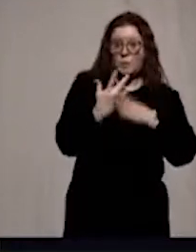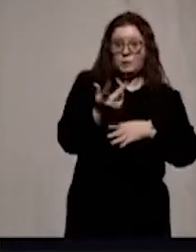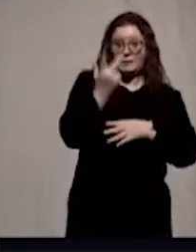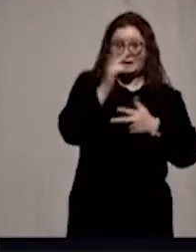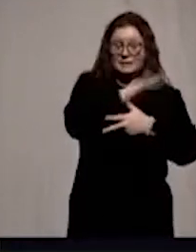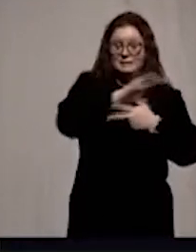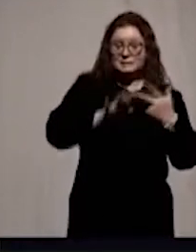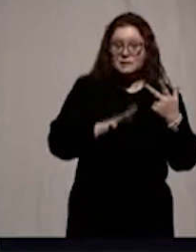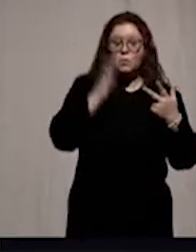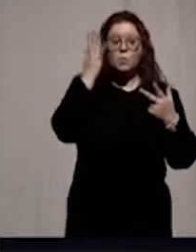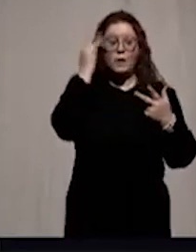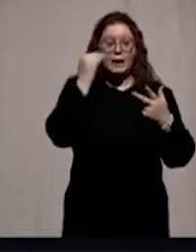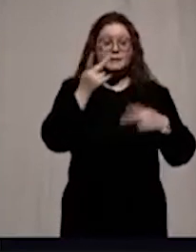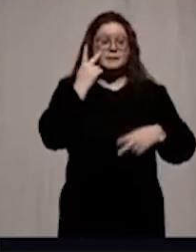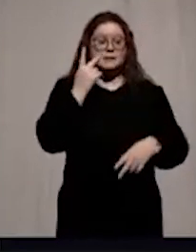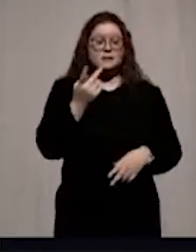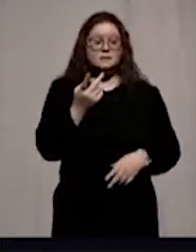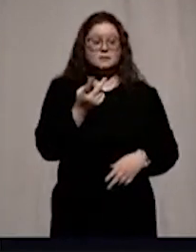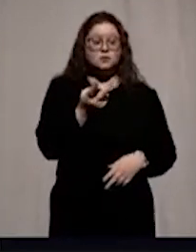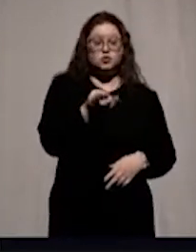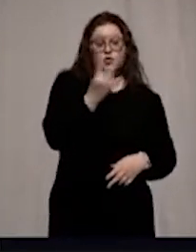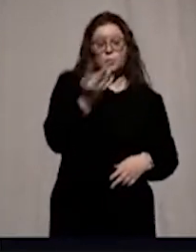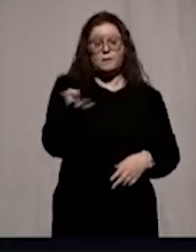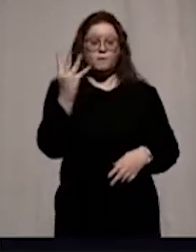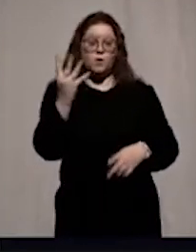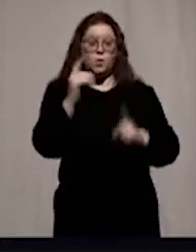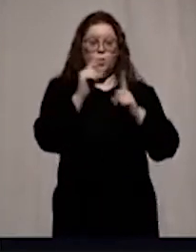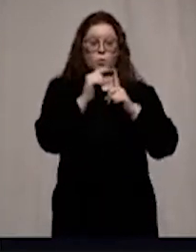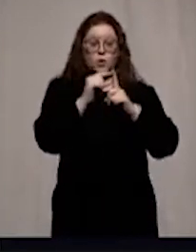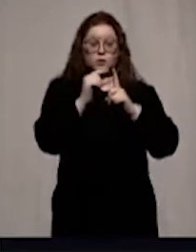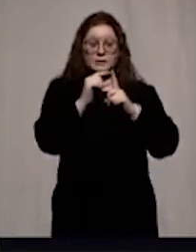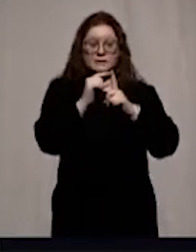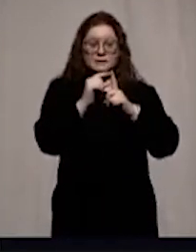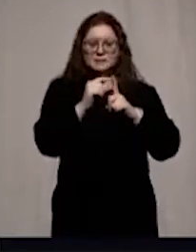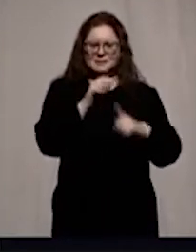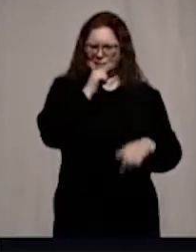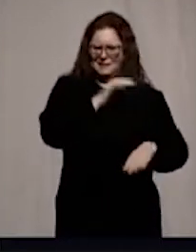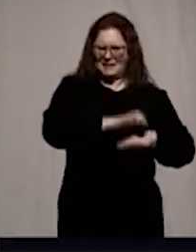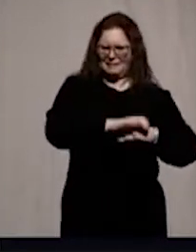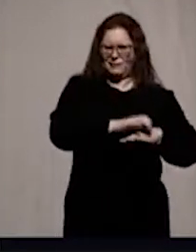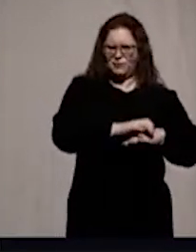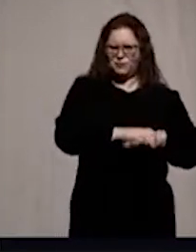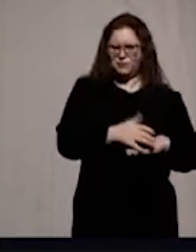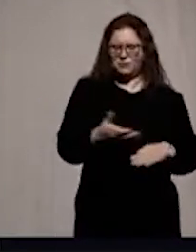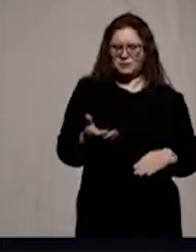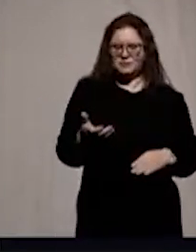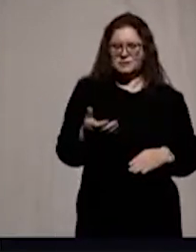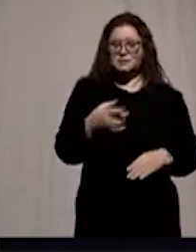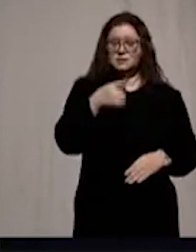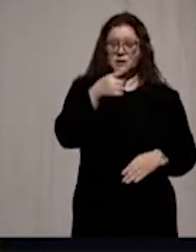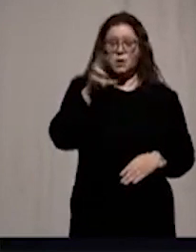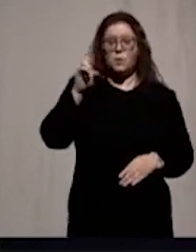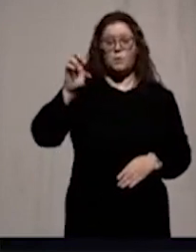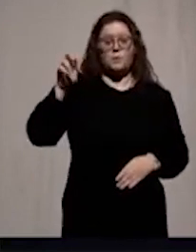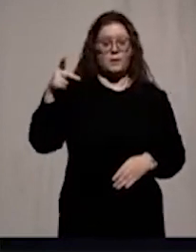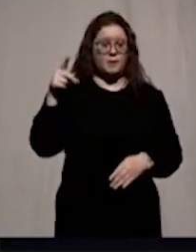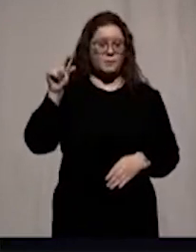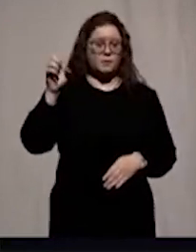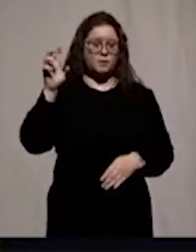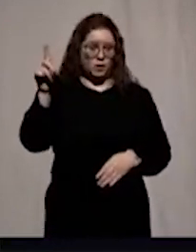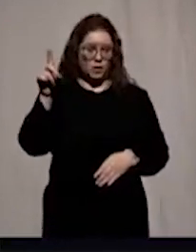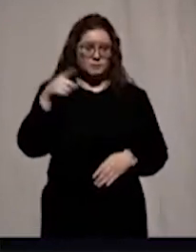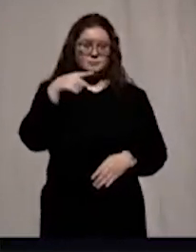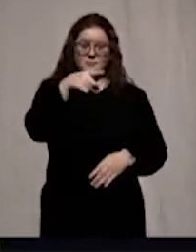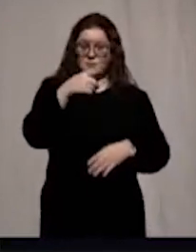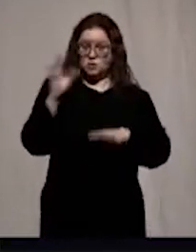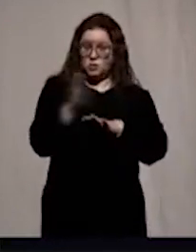if you see the first 2 or 4 words, whatever he was planning, isn't even English. Yeah. This is a segment of Rap God. This song won